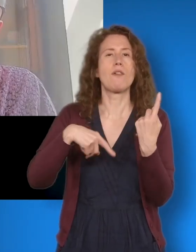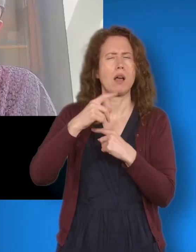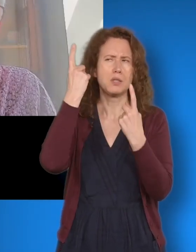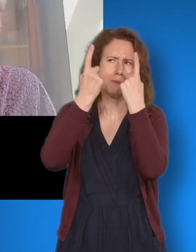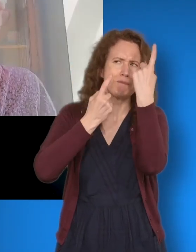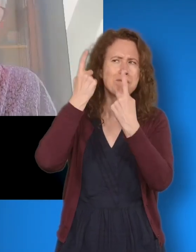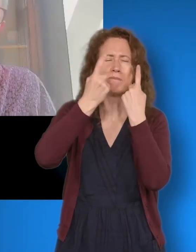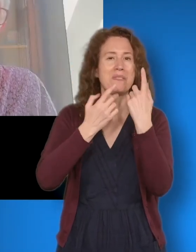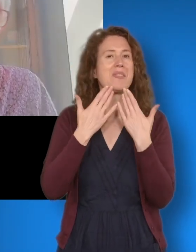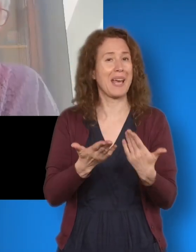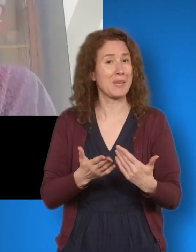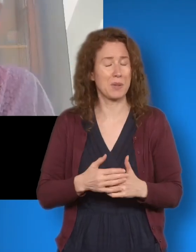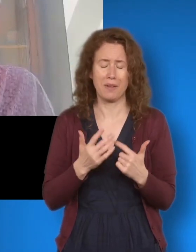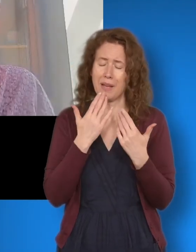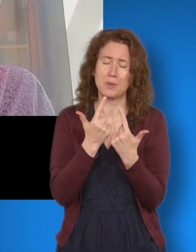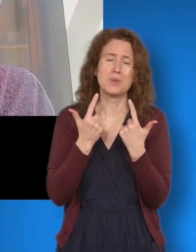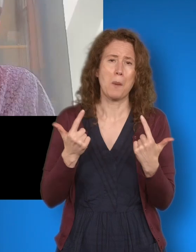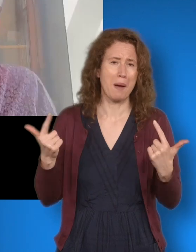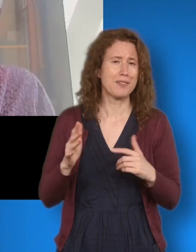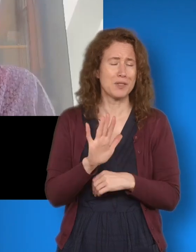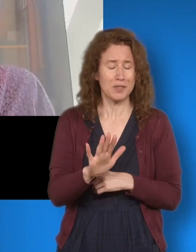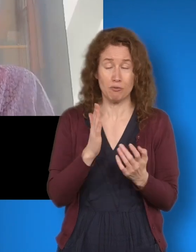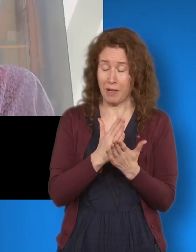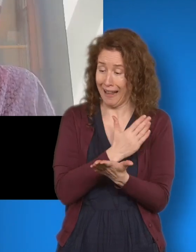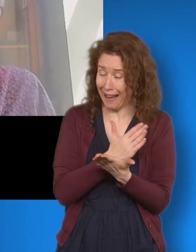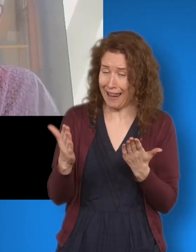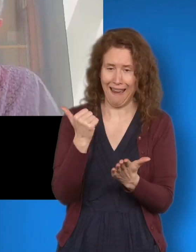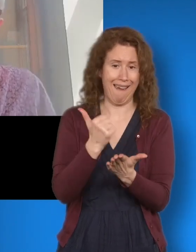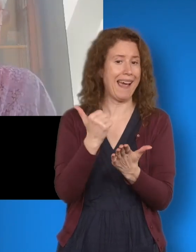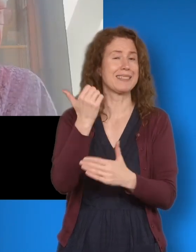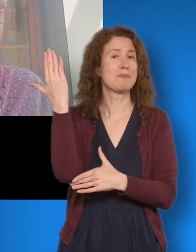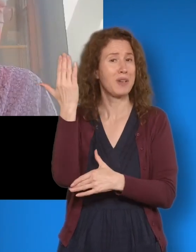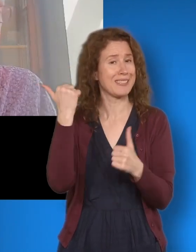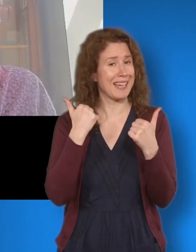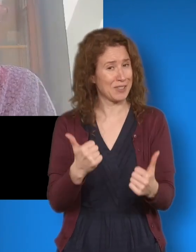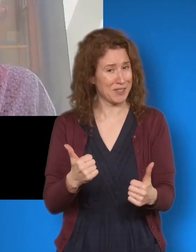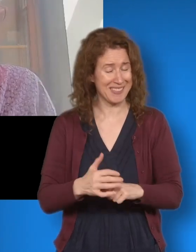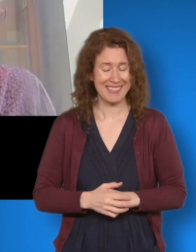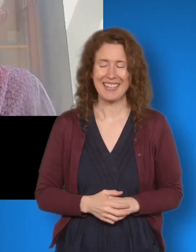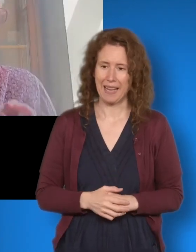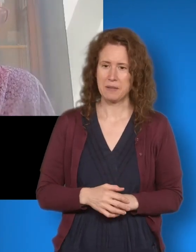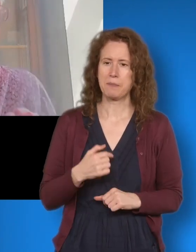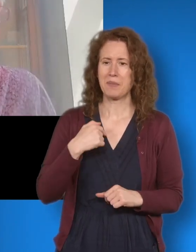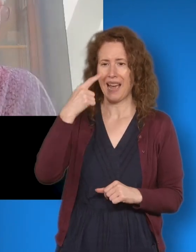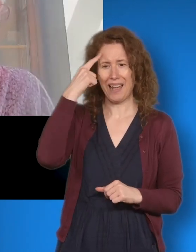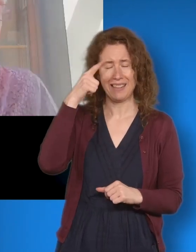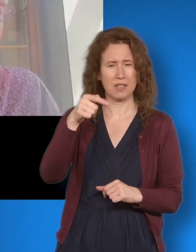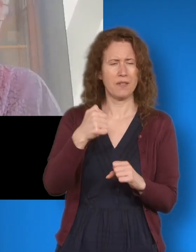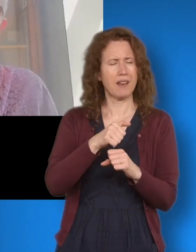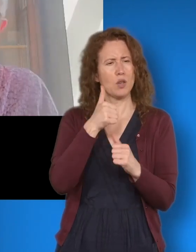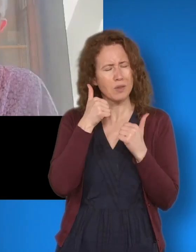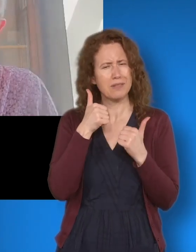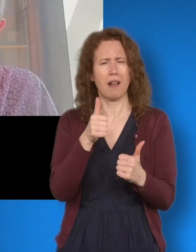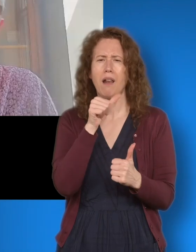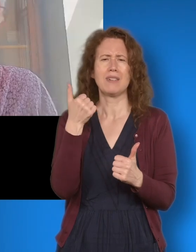think about. So thank you so much for a really clear, excellent presentation. I think you've done a really nice job